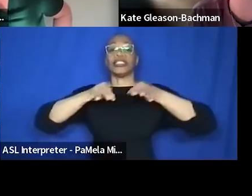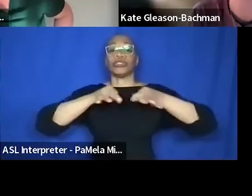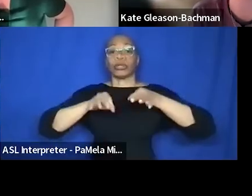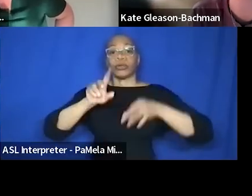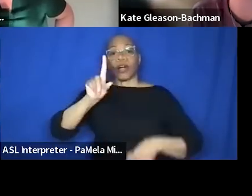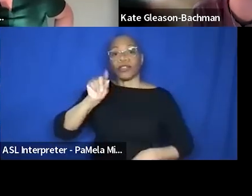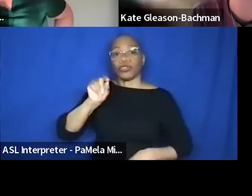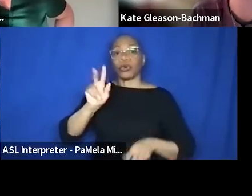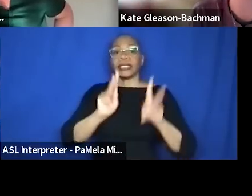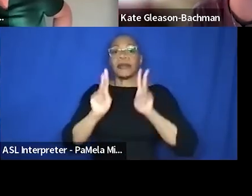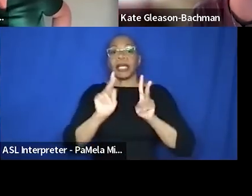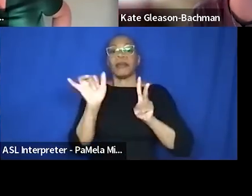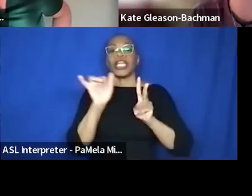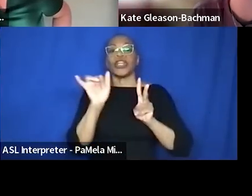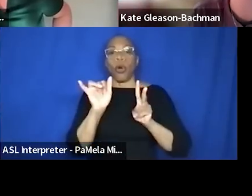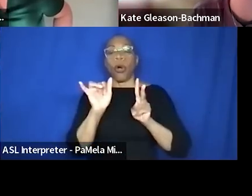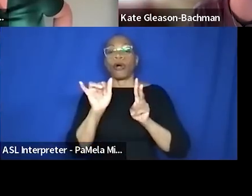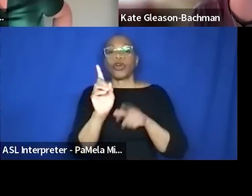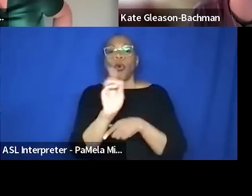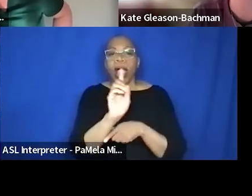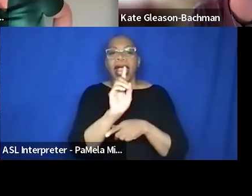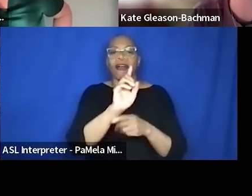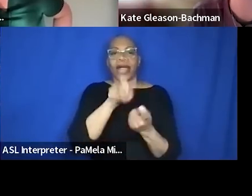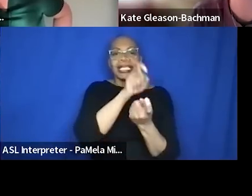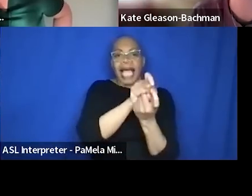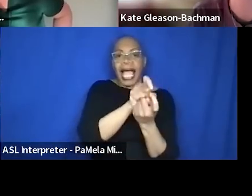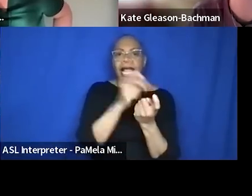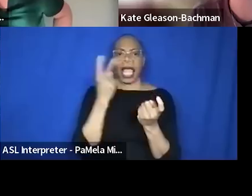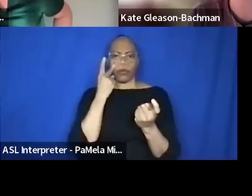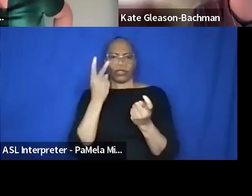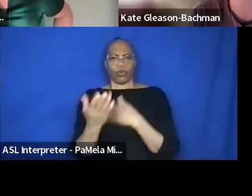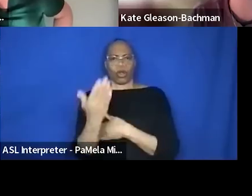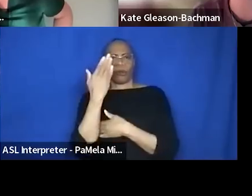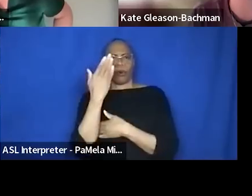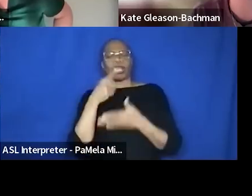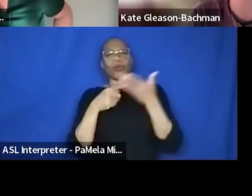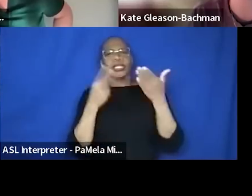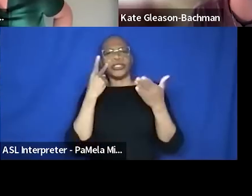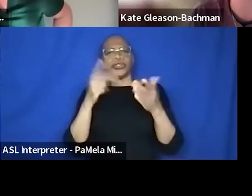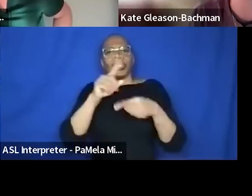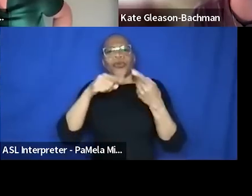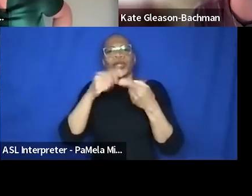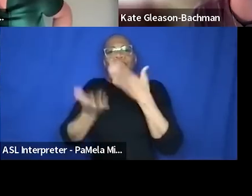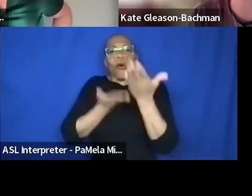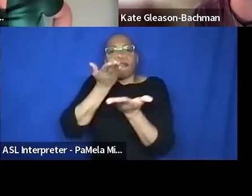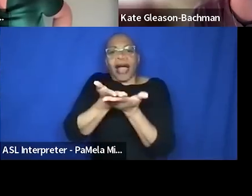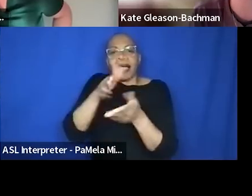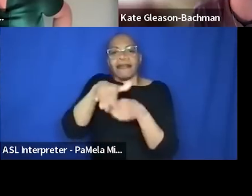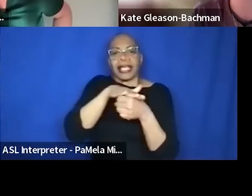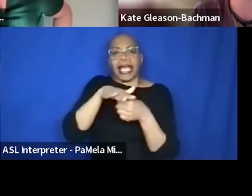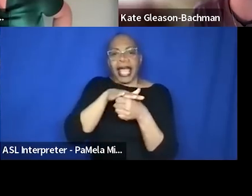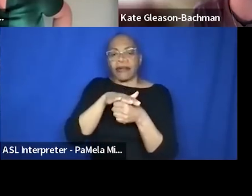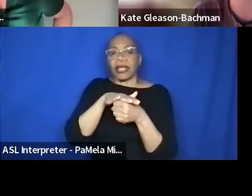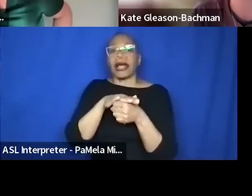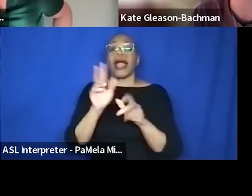And the coordinates, yeah. and the coordinates. And then when you saw that this morning, what did you guys see when you were out there? They were